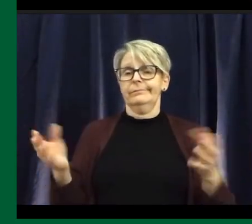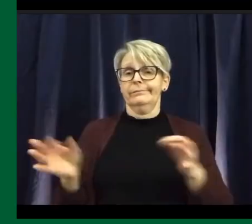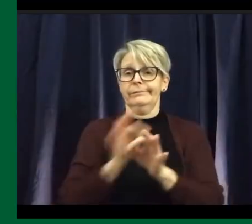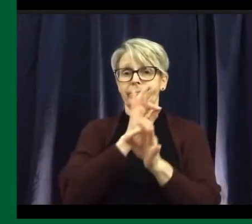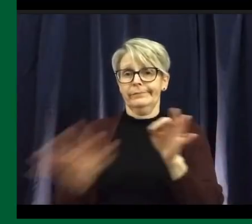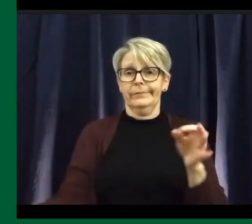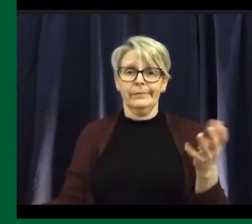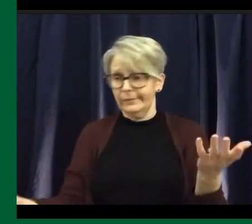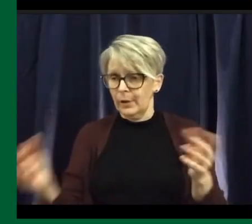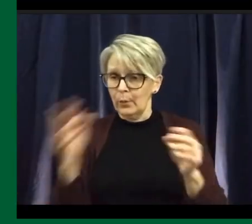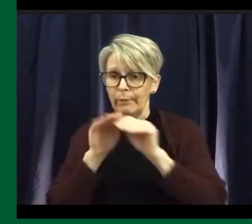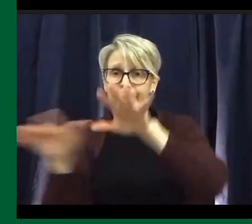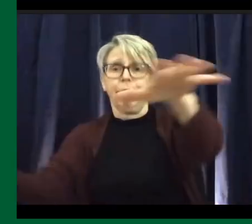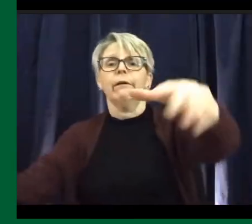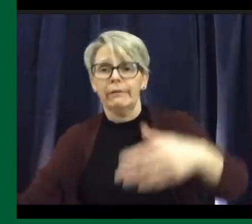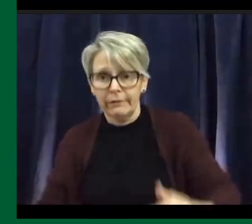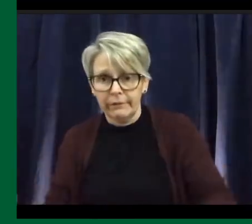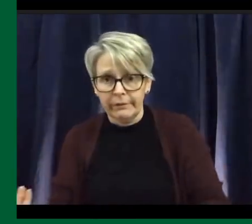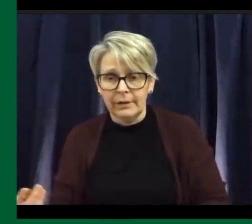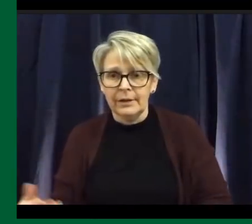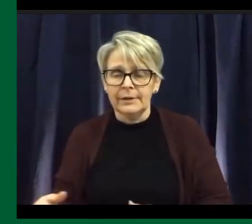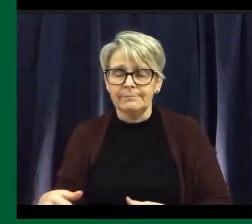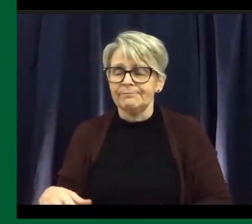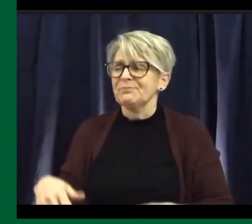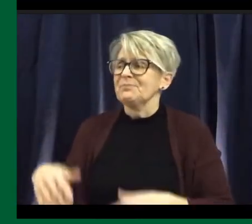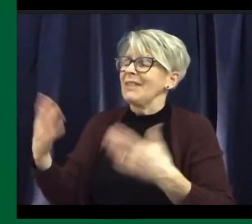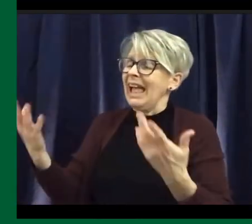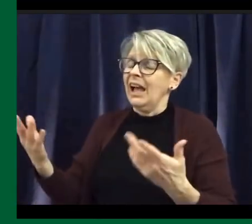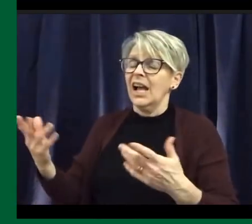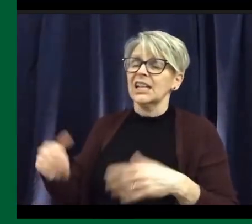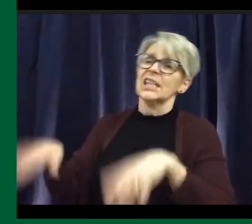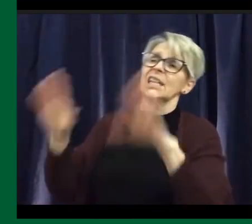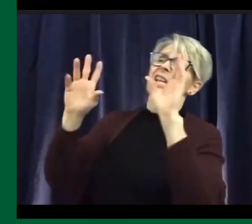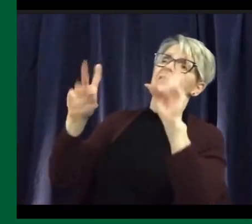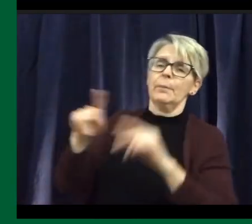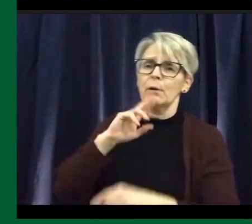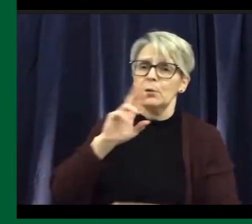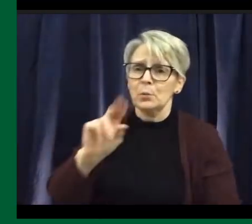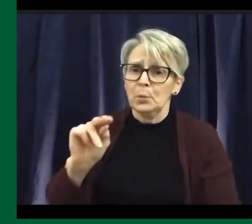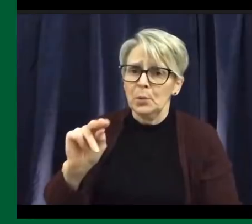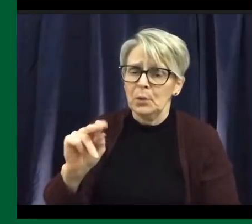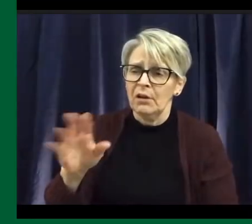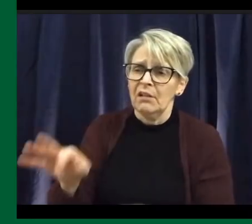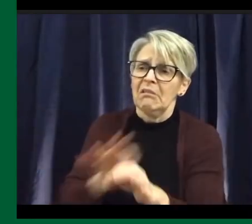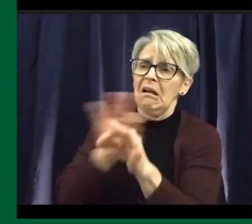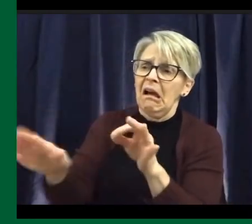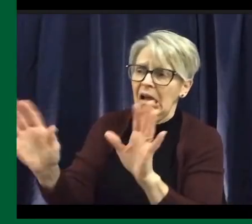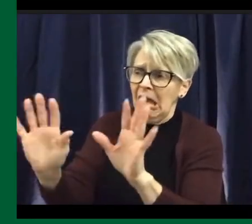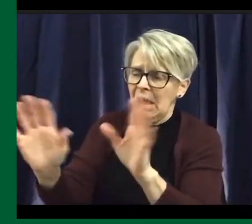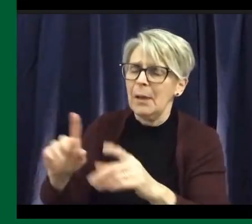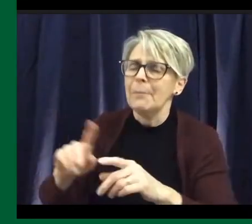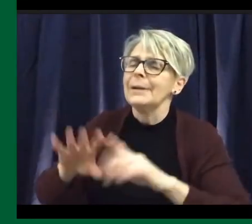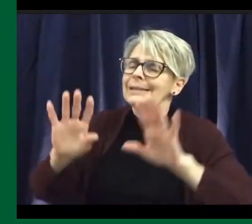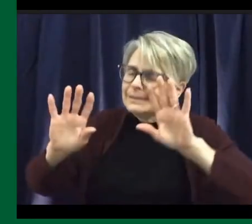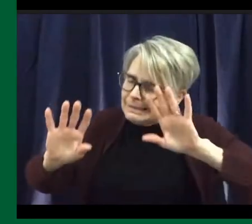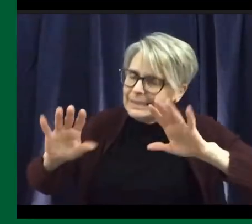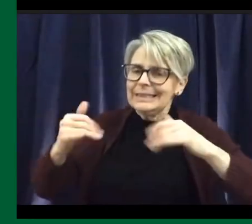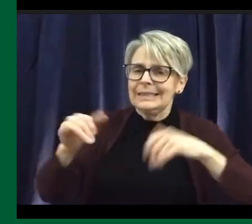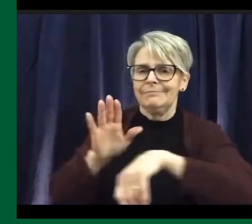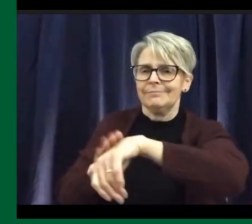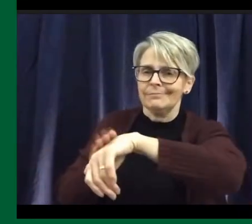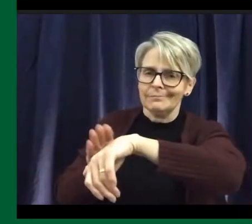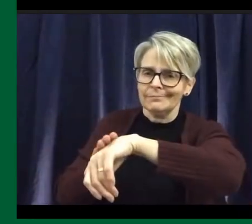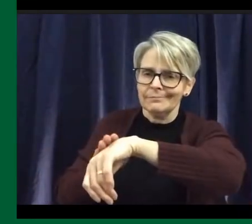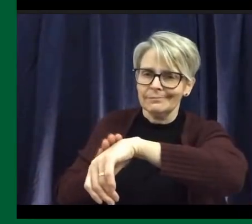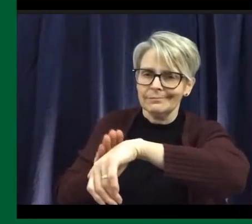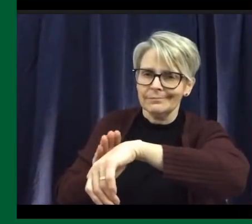think, I won't say lost cause, but you're absolutely right. There's a couple of things that we need to be aware of. One is,